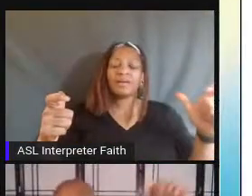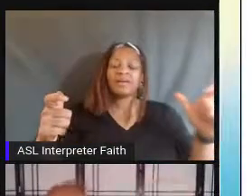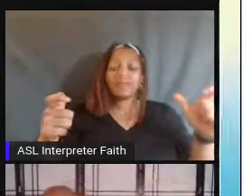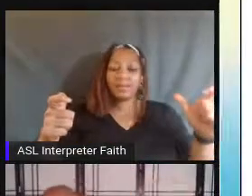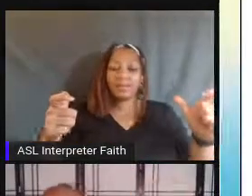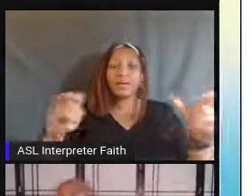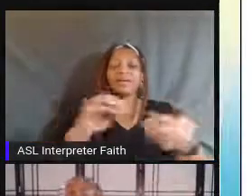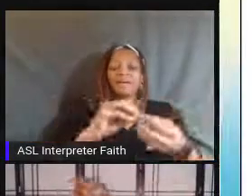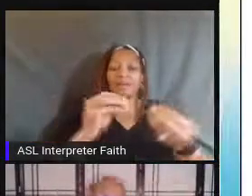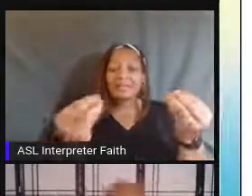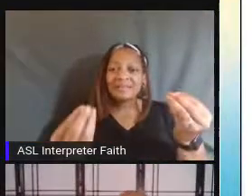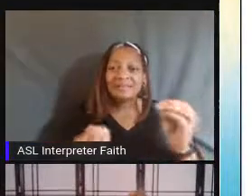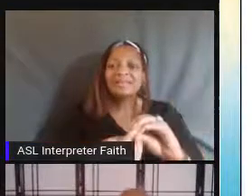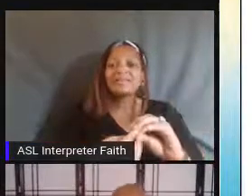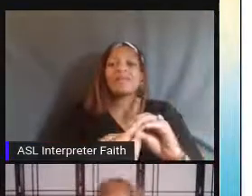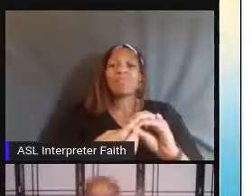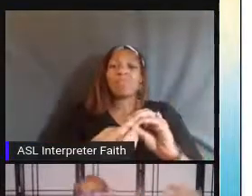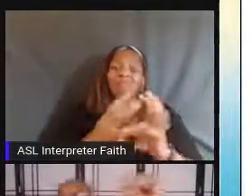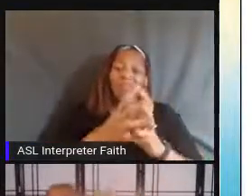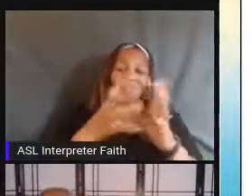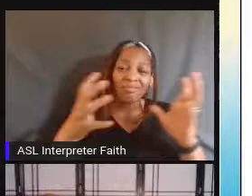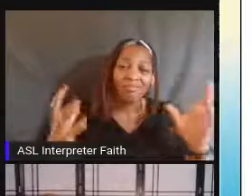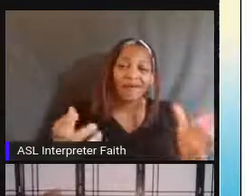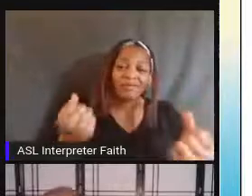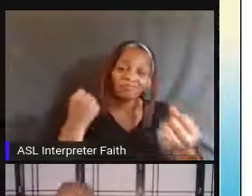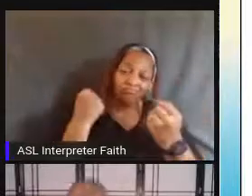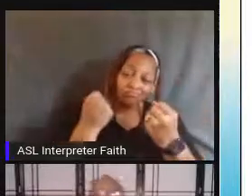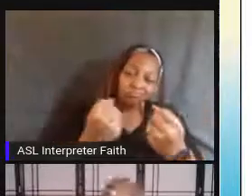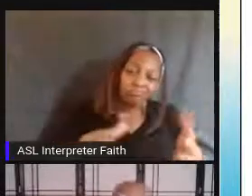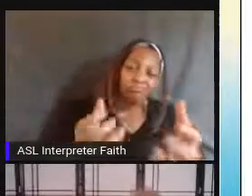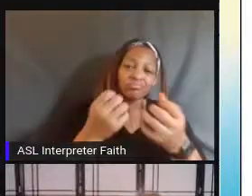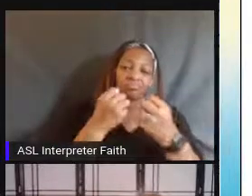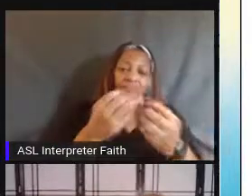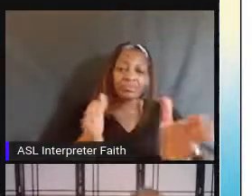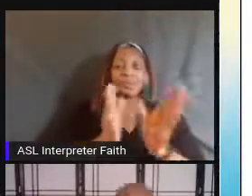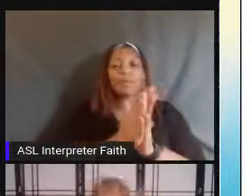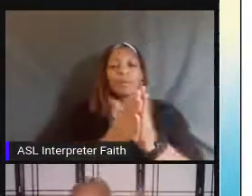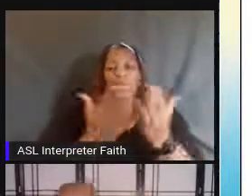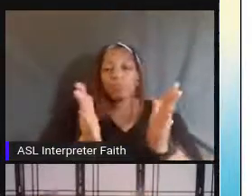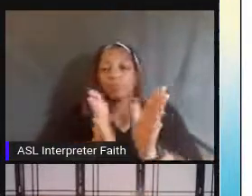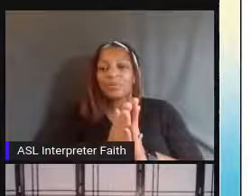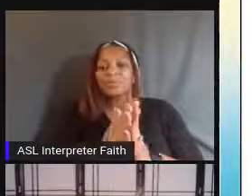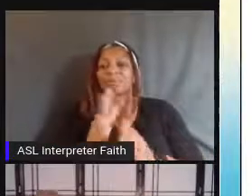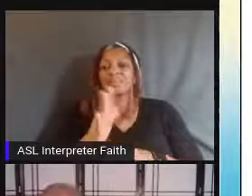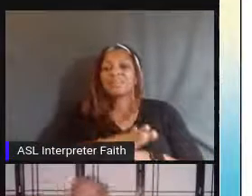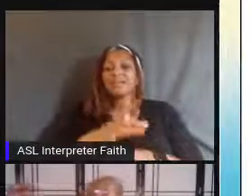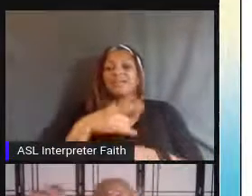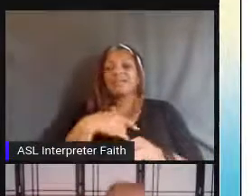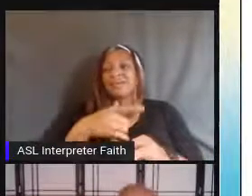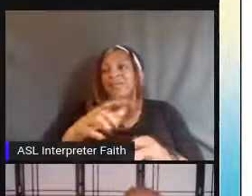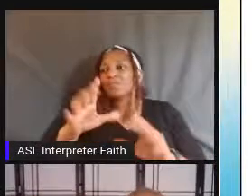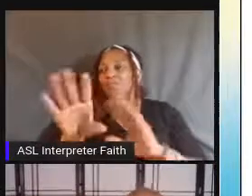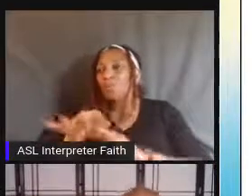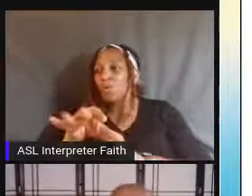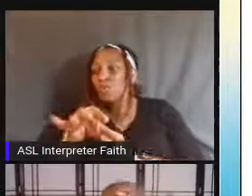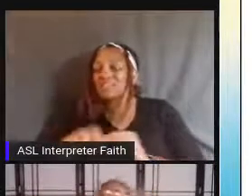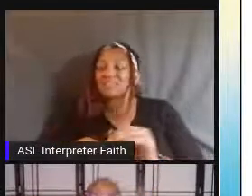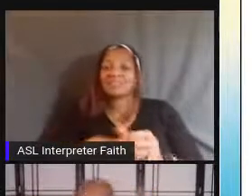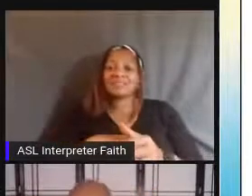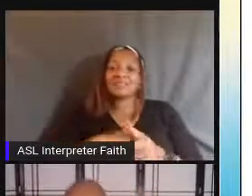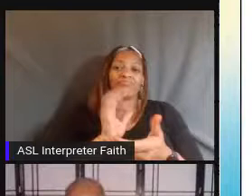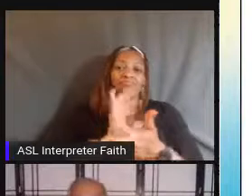number of books and movies and documentaries and podcasts and videos and stuff